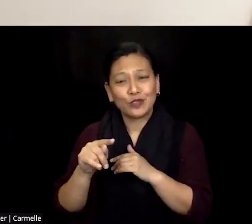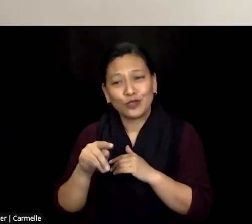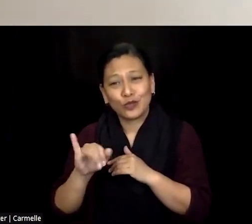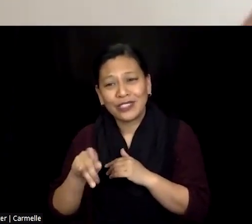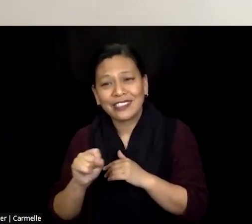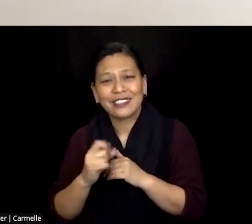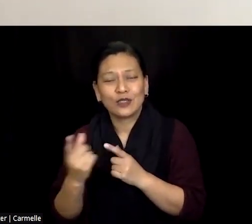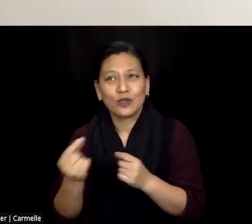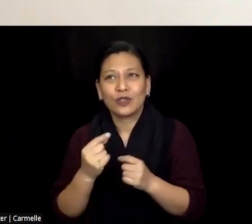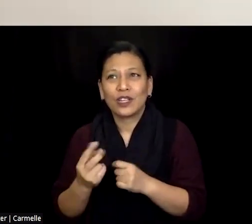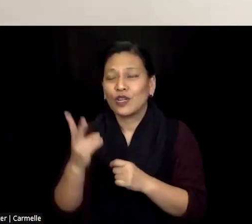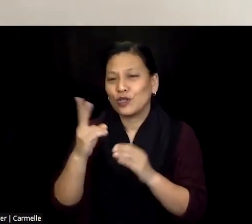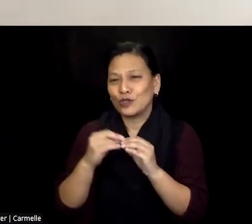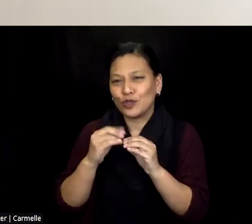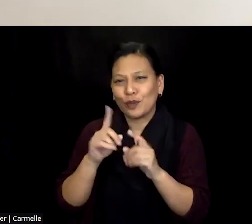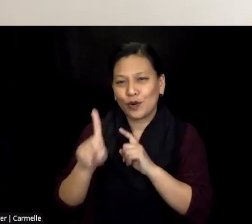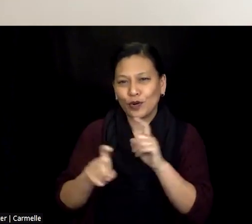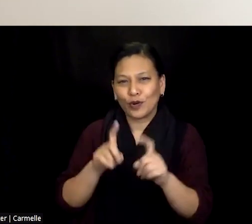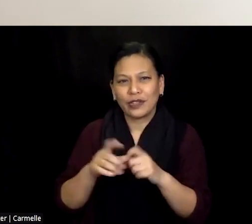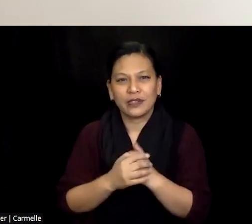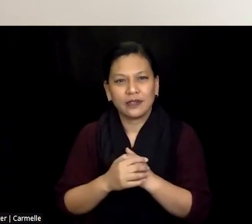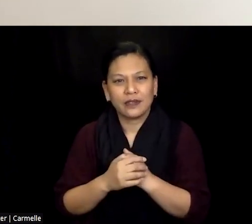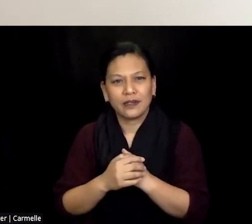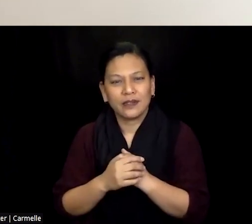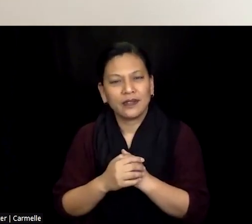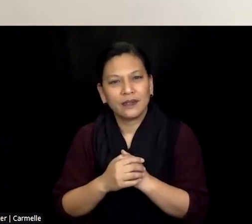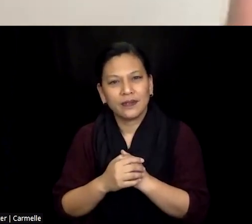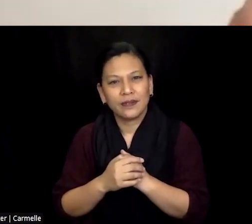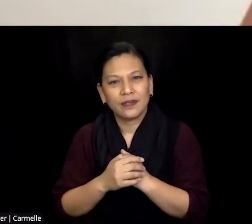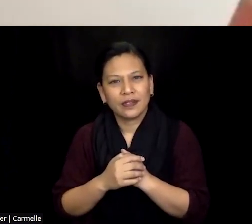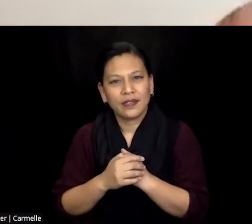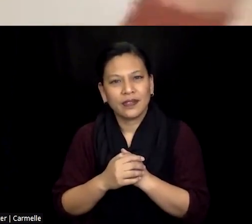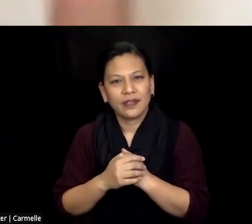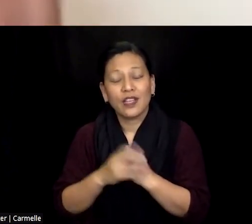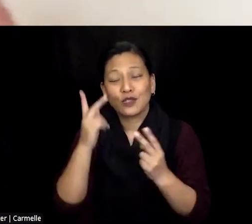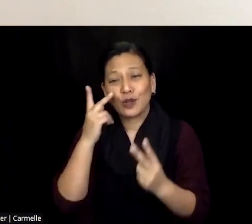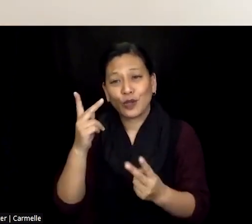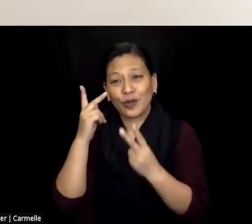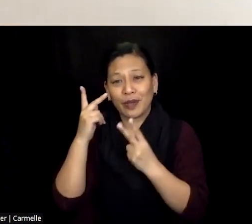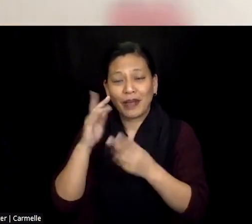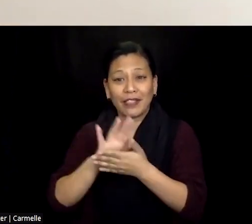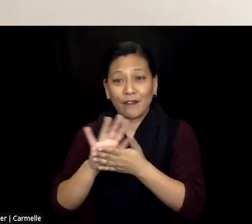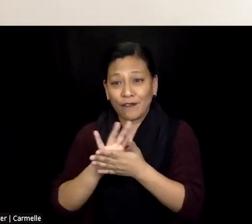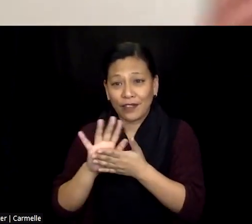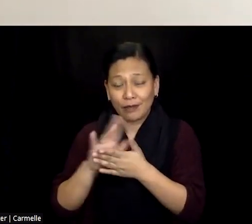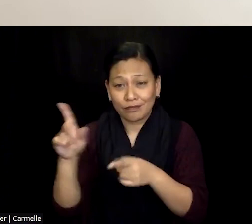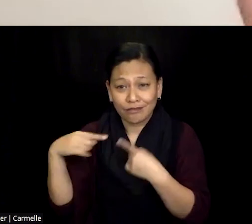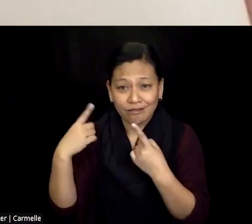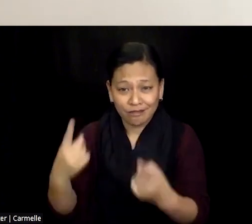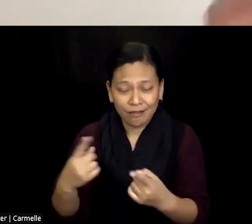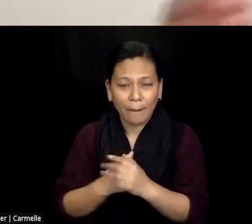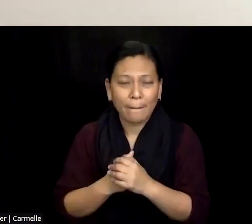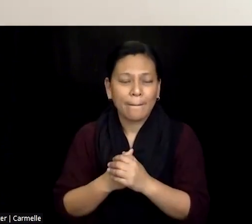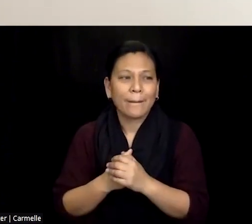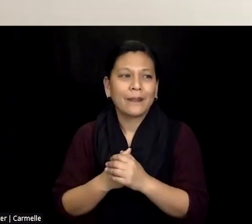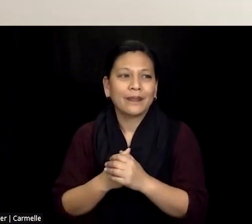learning. I think we have time for two more questions. So looking back at all of the films you've worked on, if you